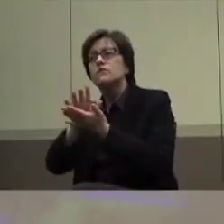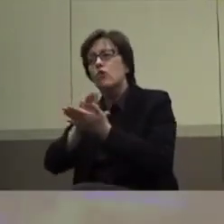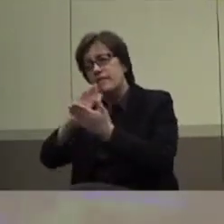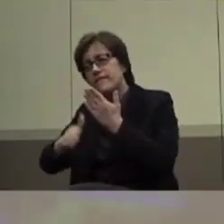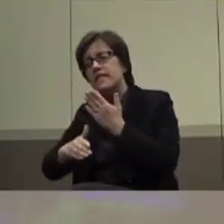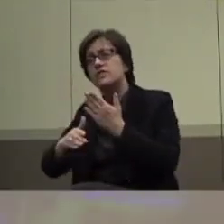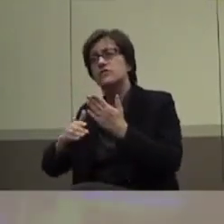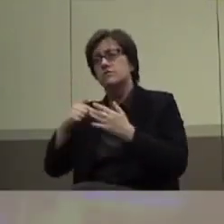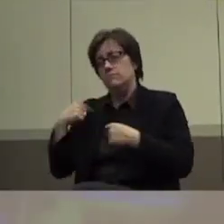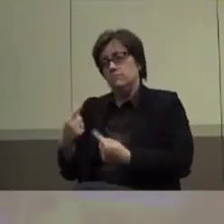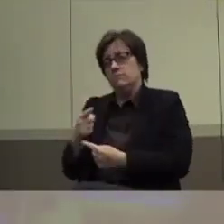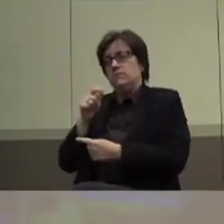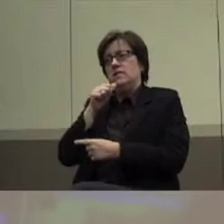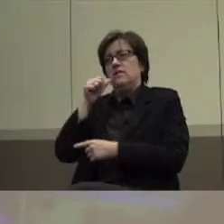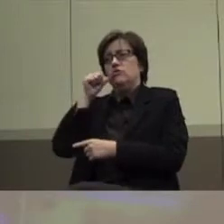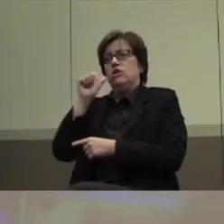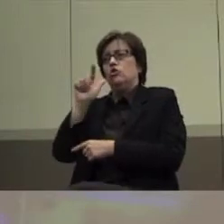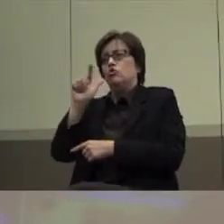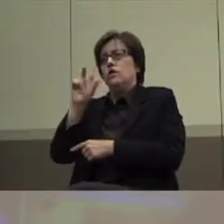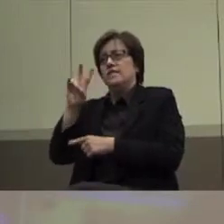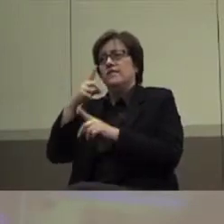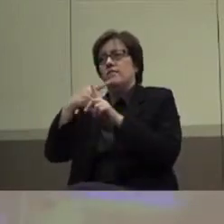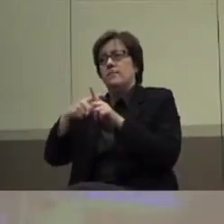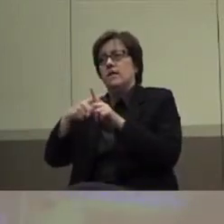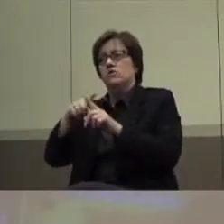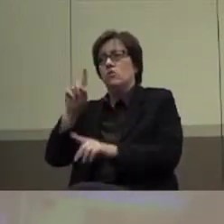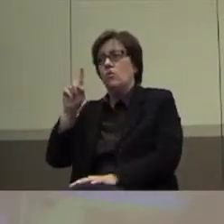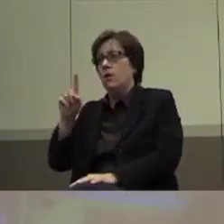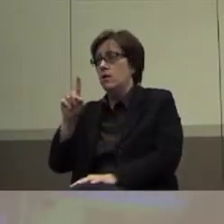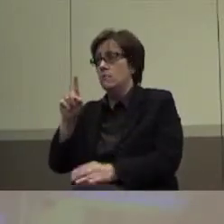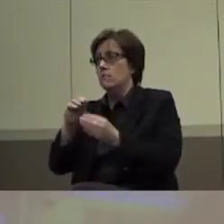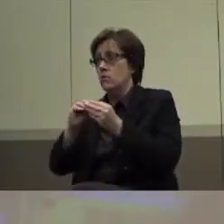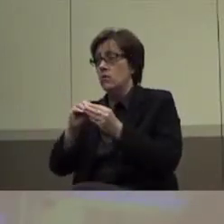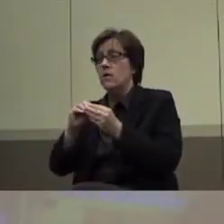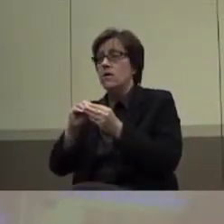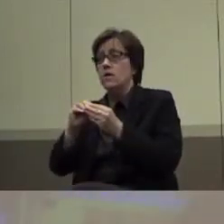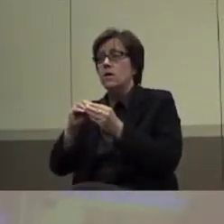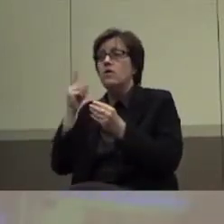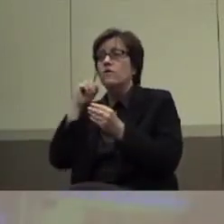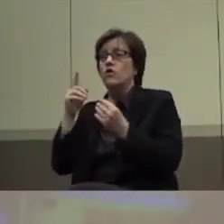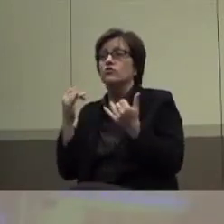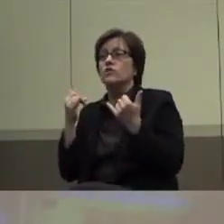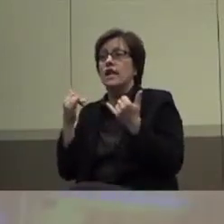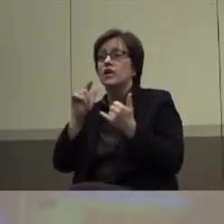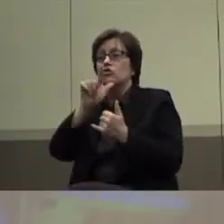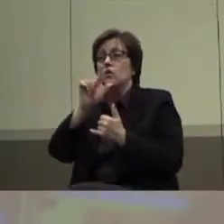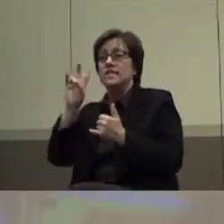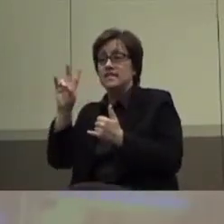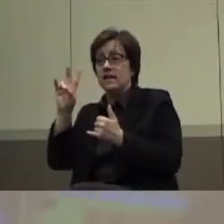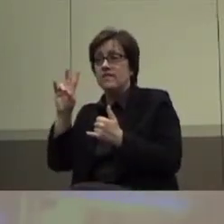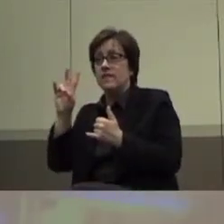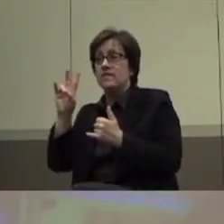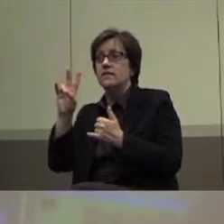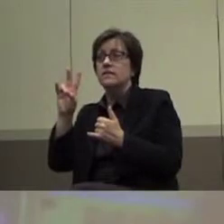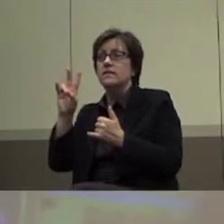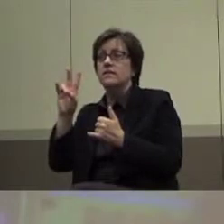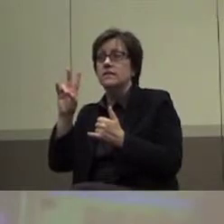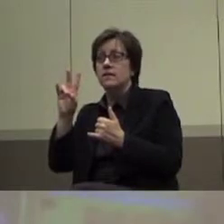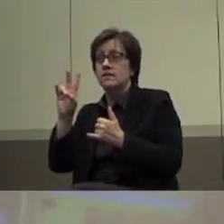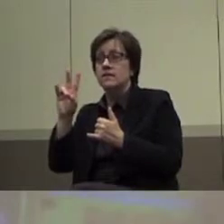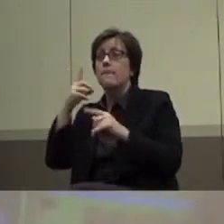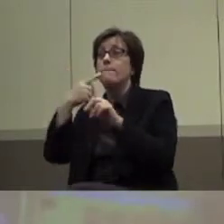27 plus 1 more is 28. Boys and girls, 27 plus 1 is